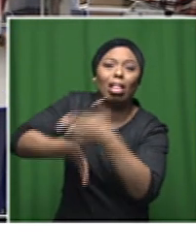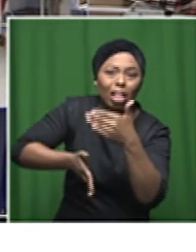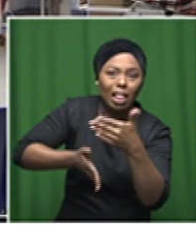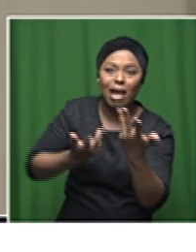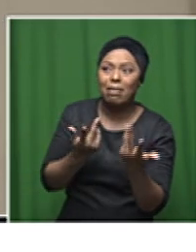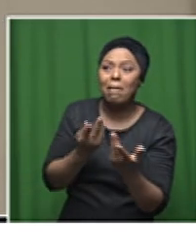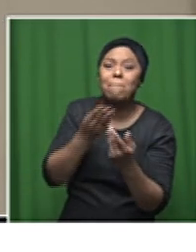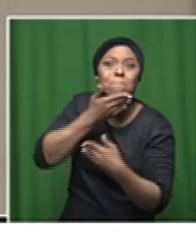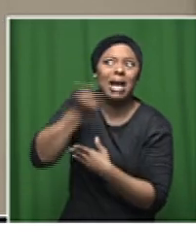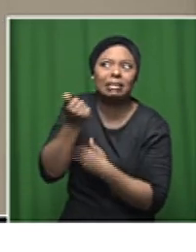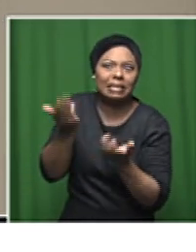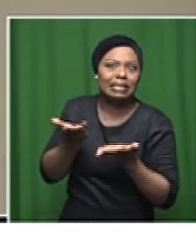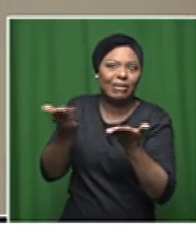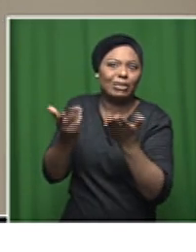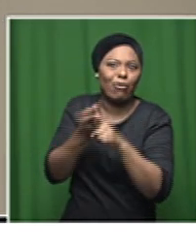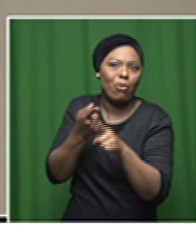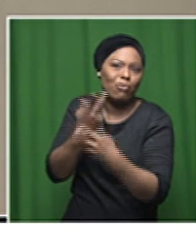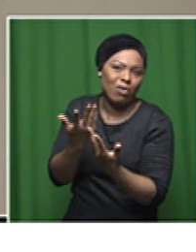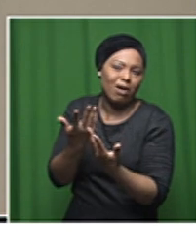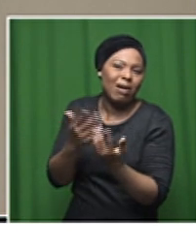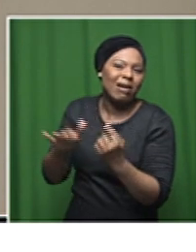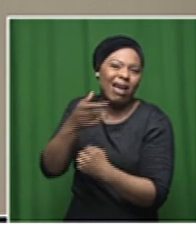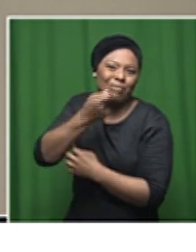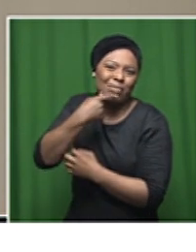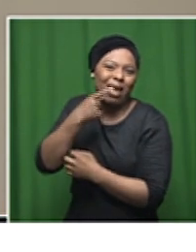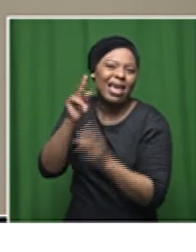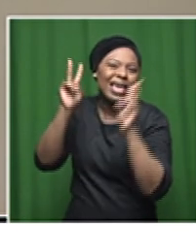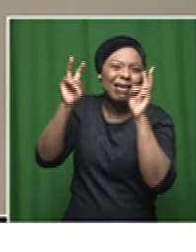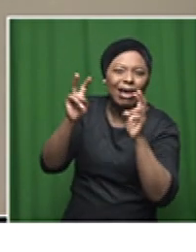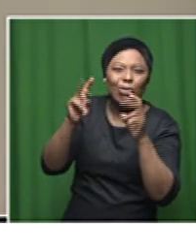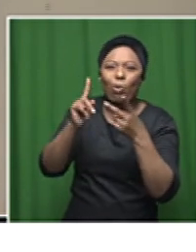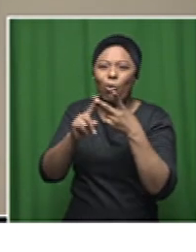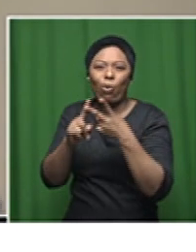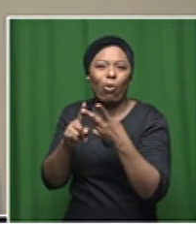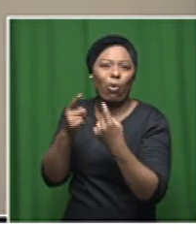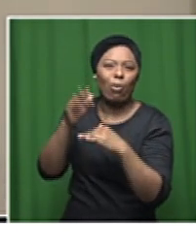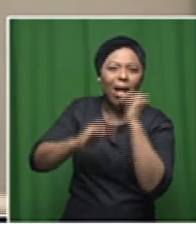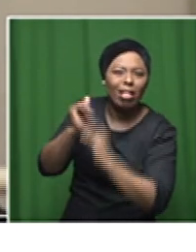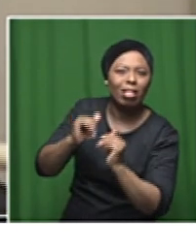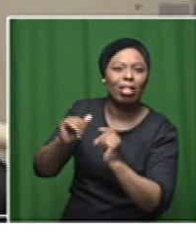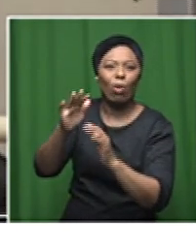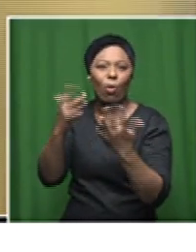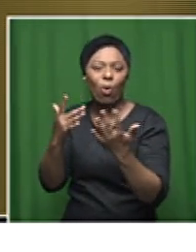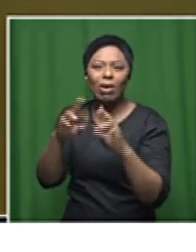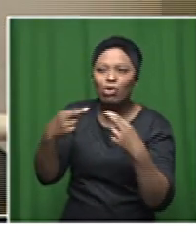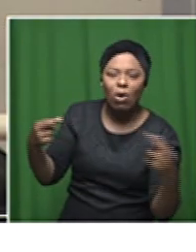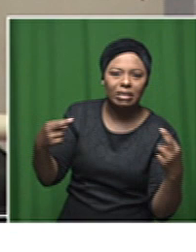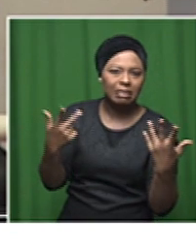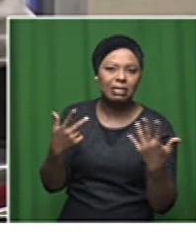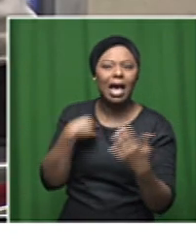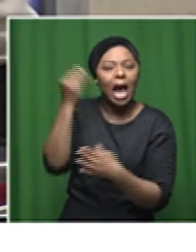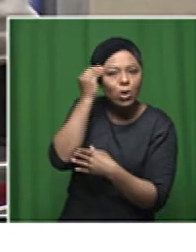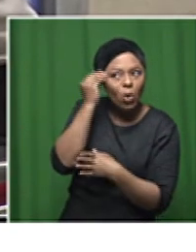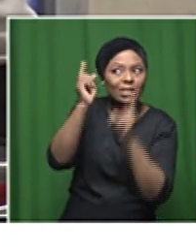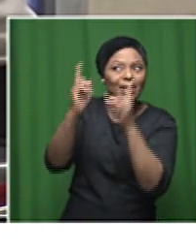the best services that we can get in the country? And I know that for the fact that we do have specialists, but specialists are